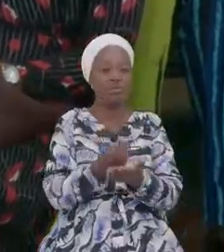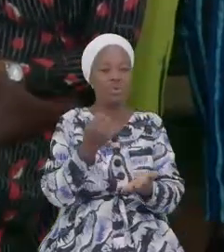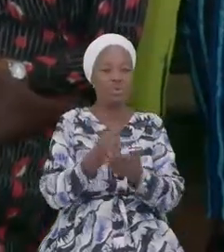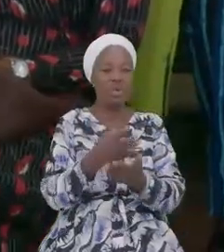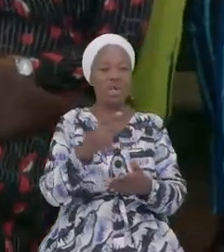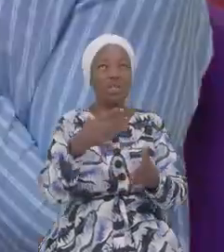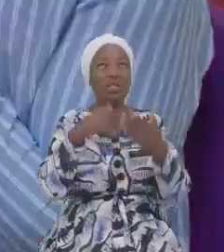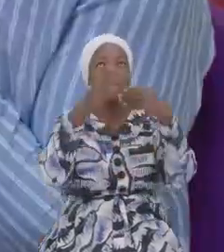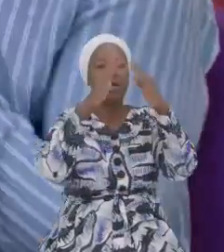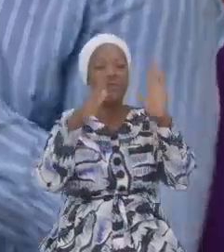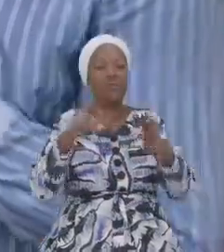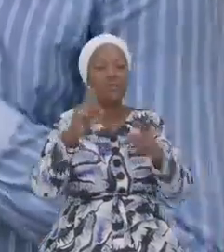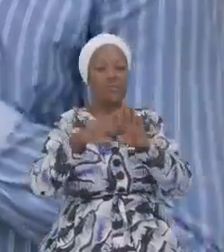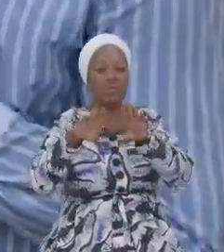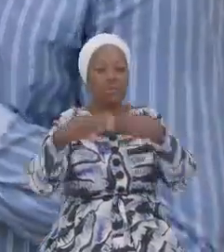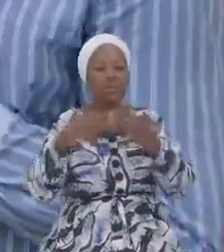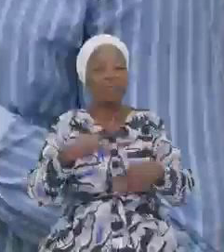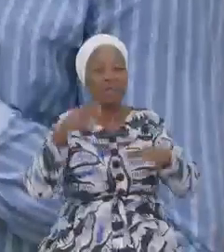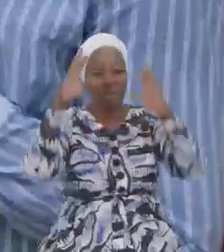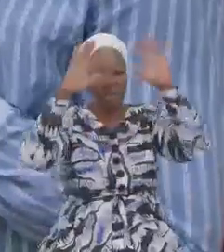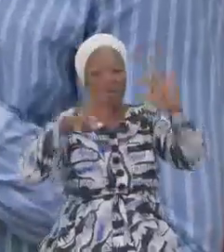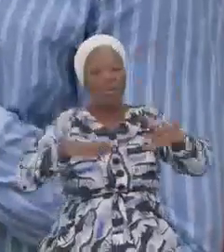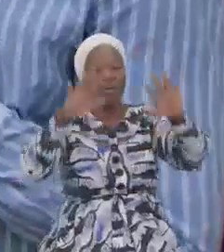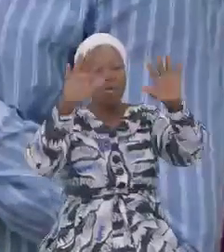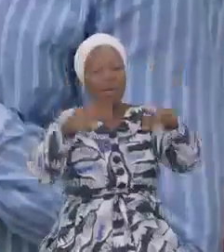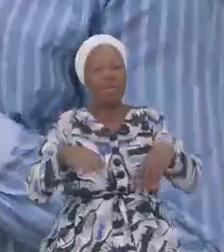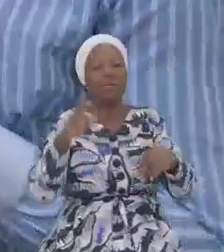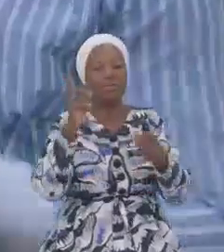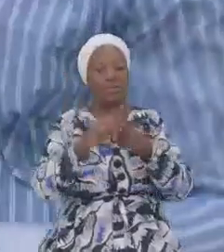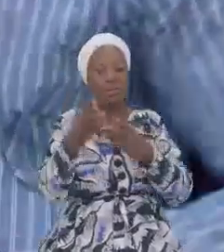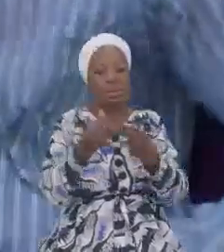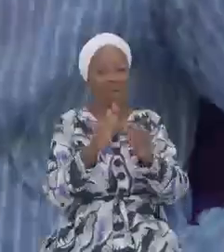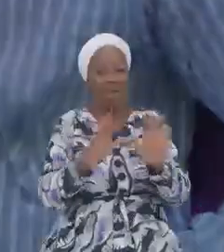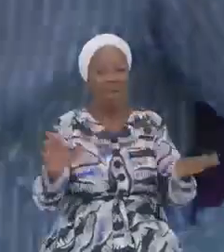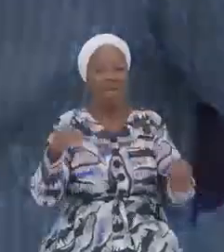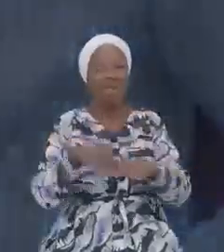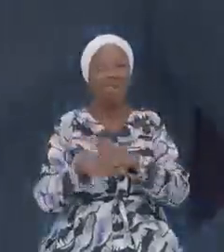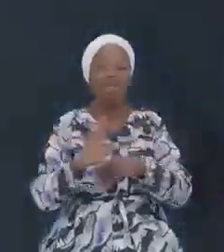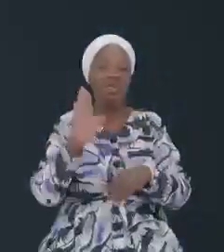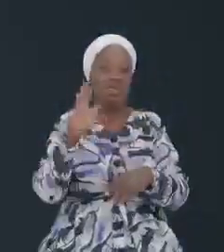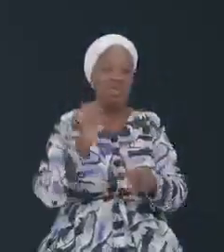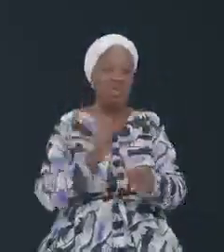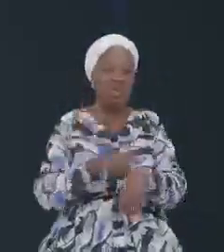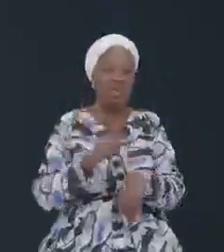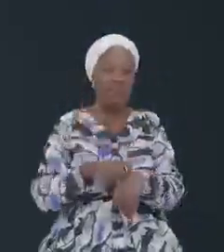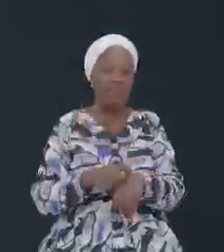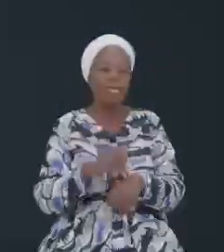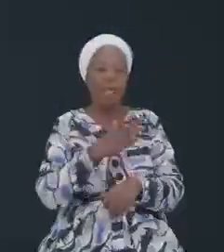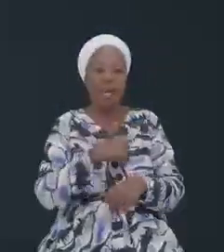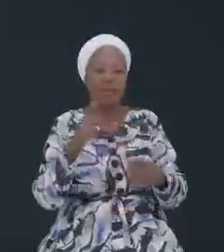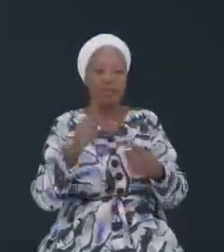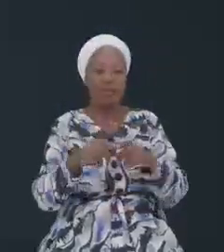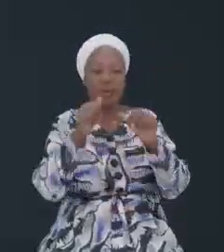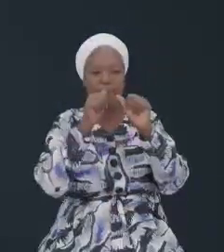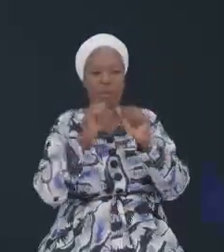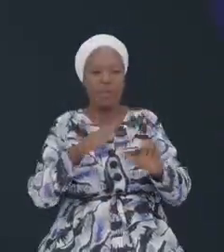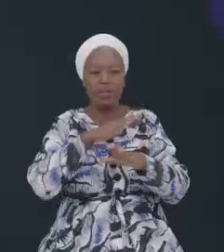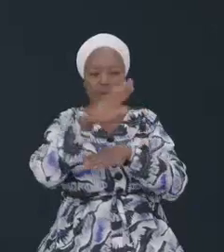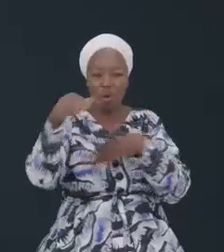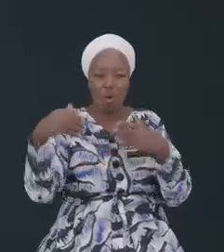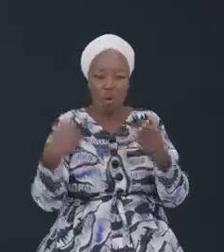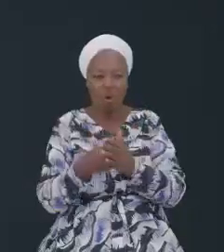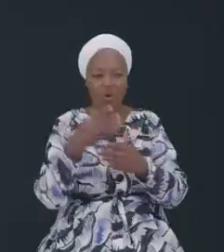heaven to give the rain unto thy land in a season, and to bless all